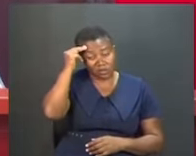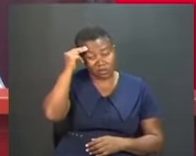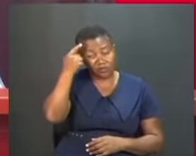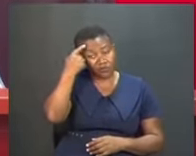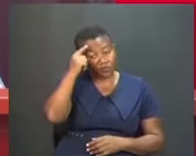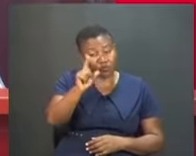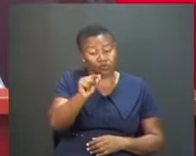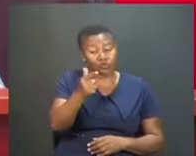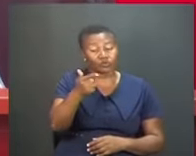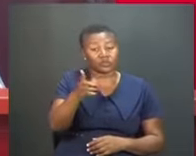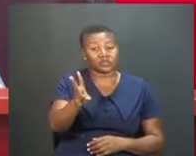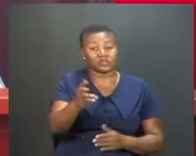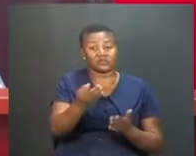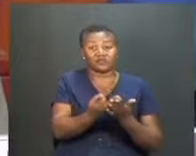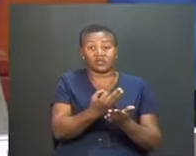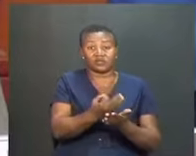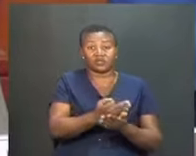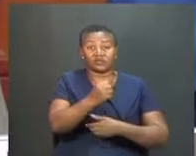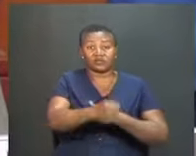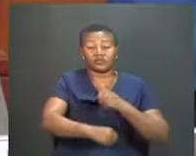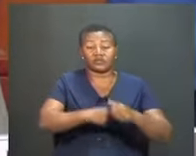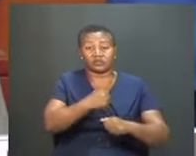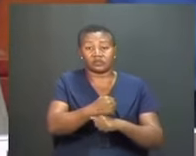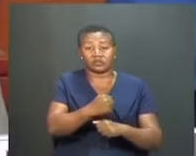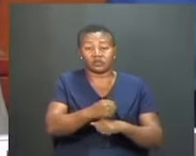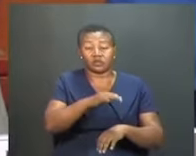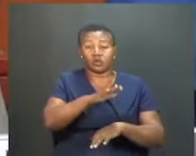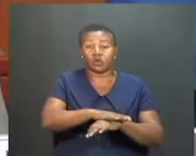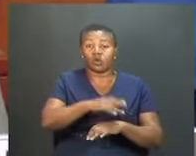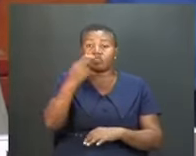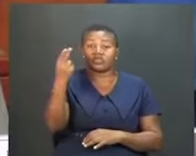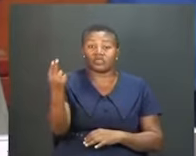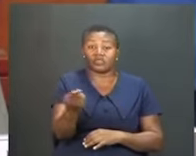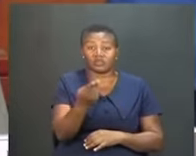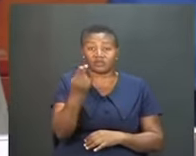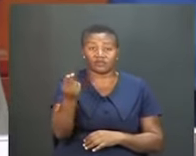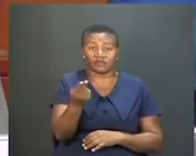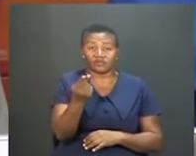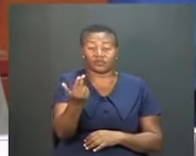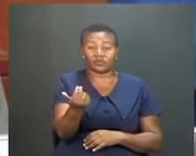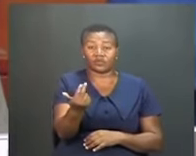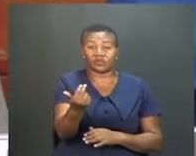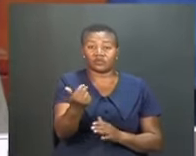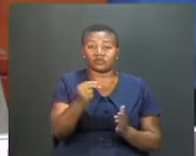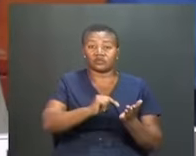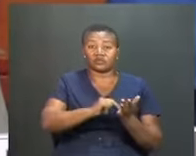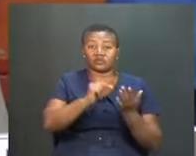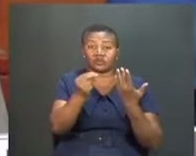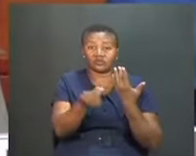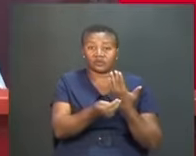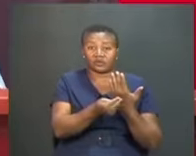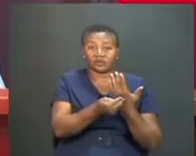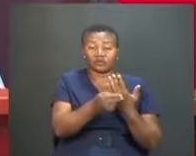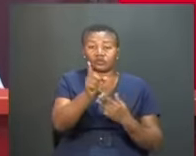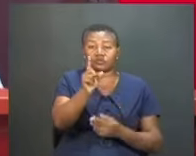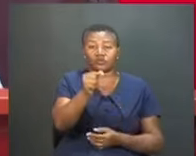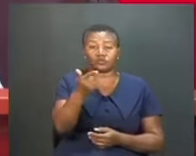2026 financial year on Thursday, 13th November